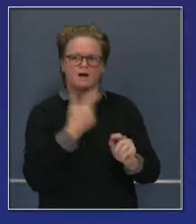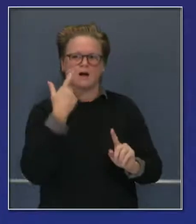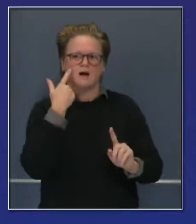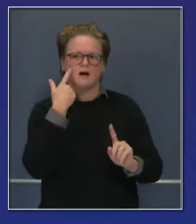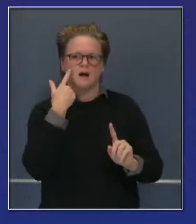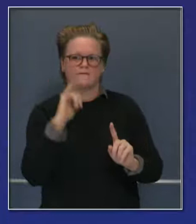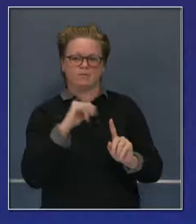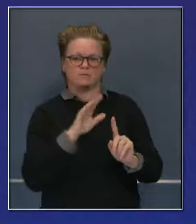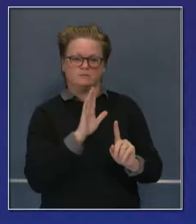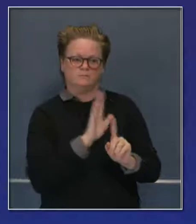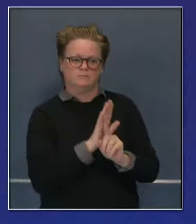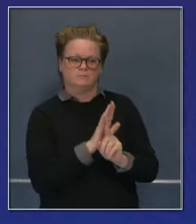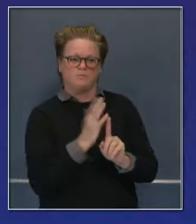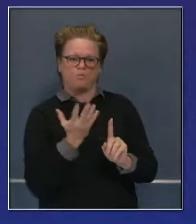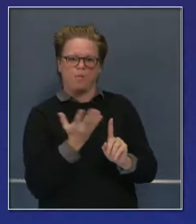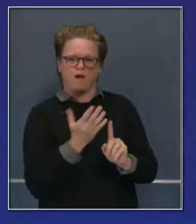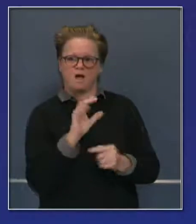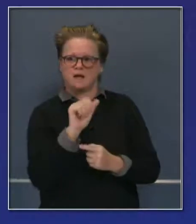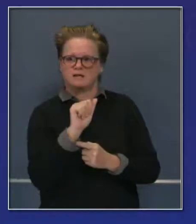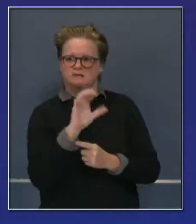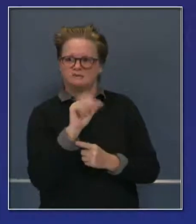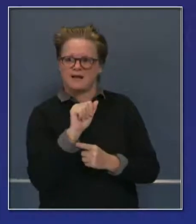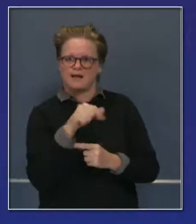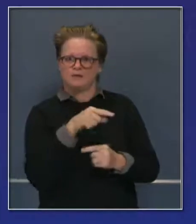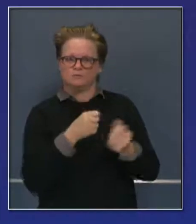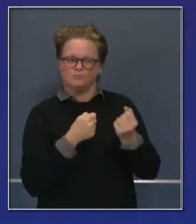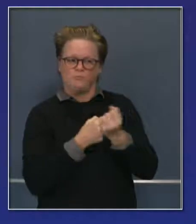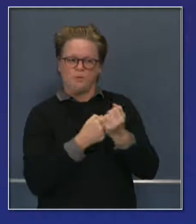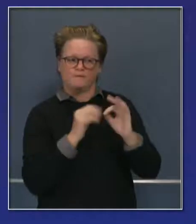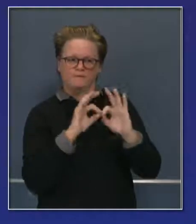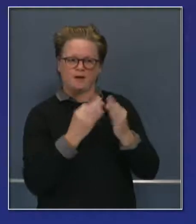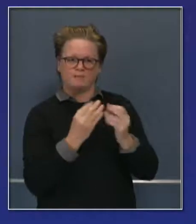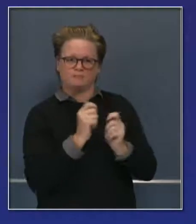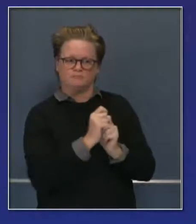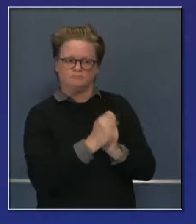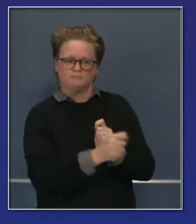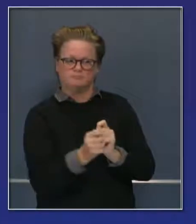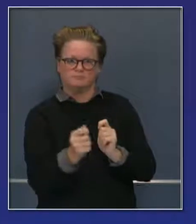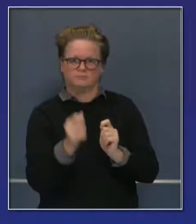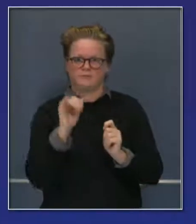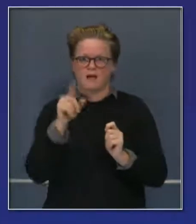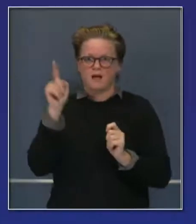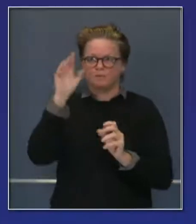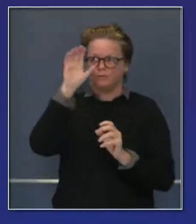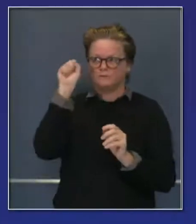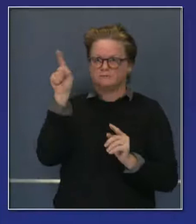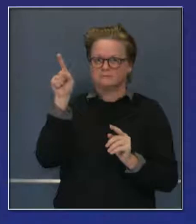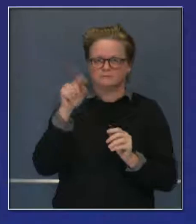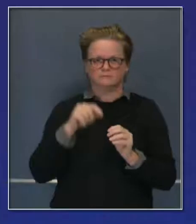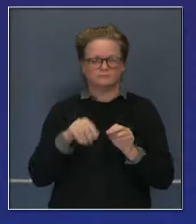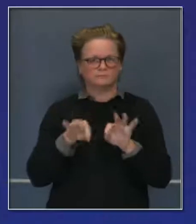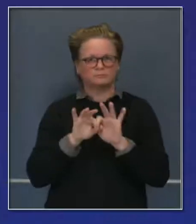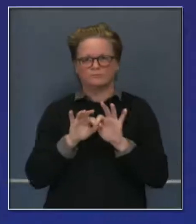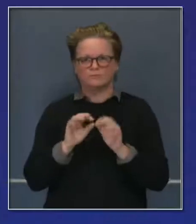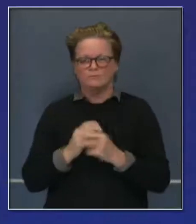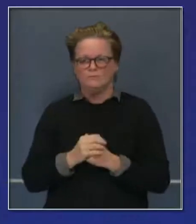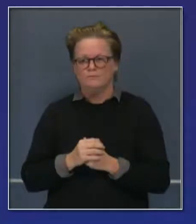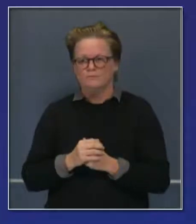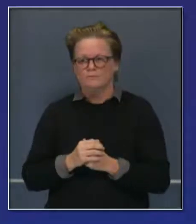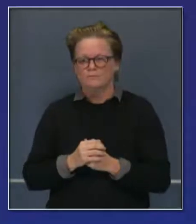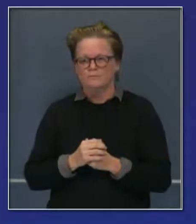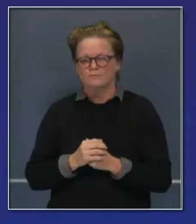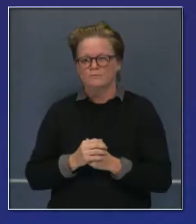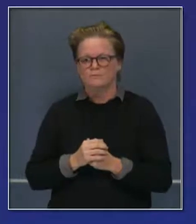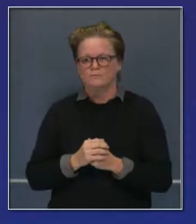handoff back to some fact points, which is where you can go, coveredca.com. Open enrollment is now. And when you come to